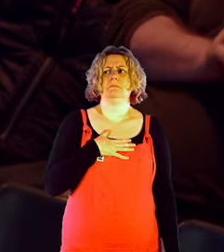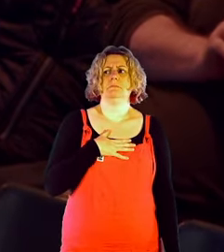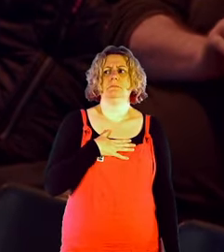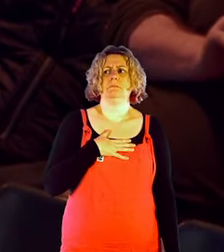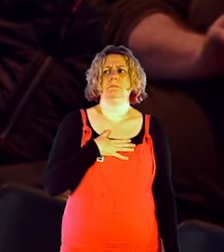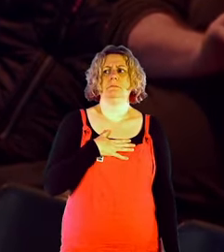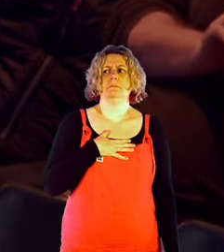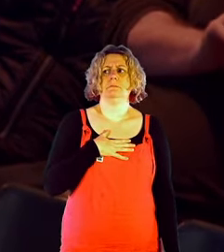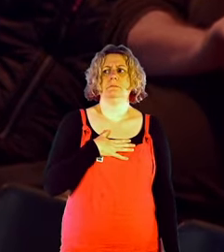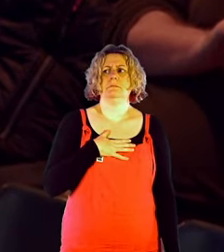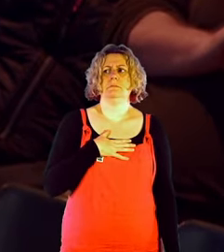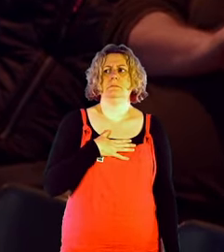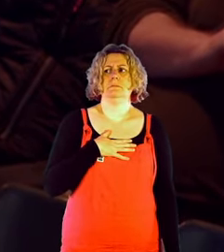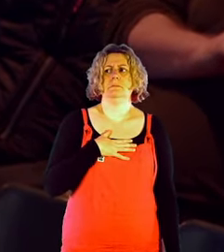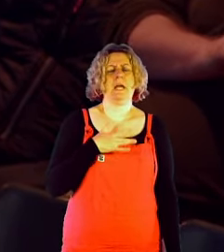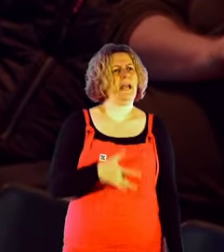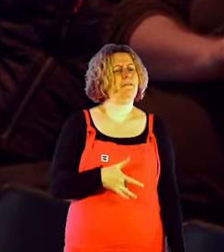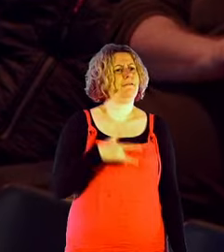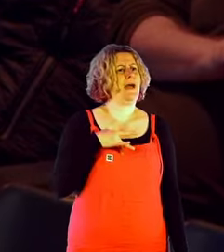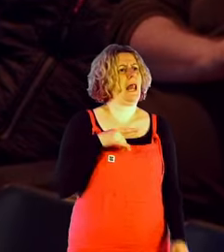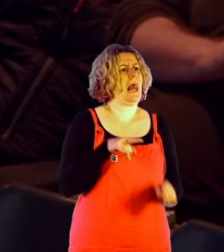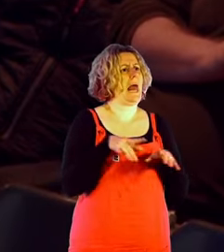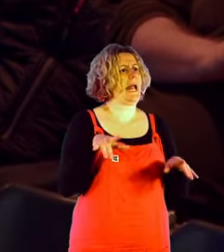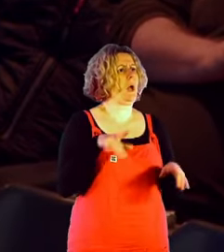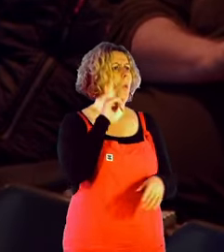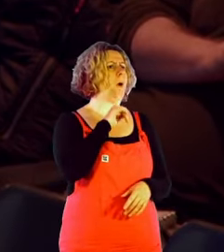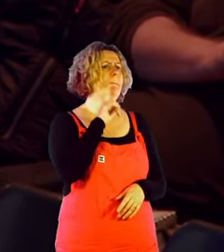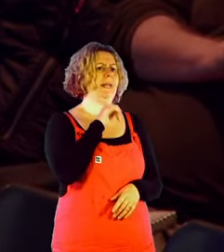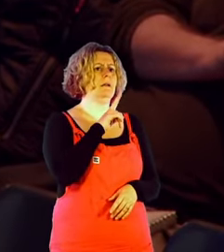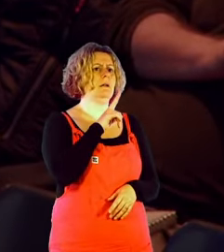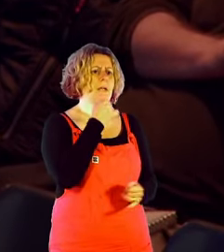like women get the really raw end of the deal,